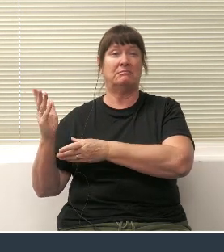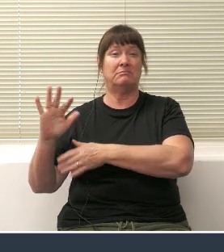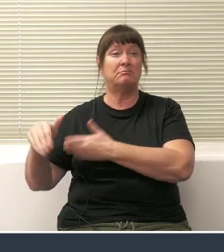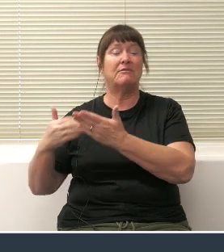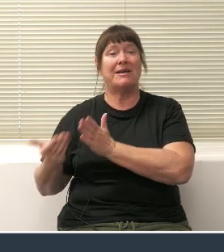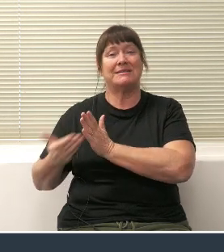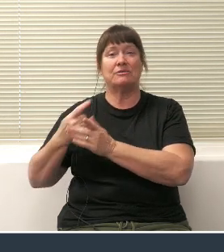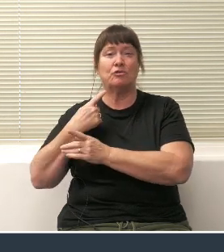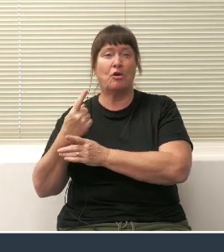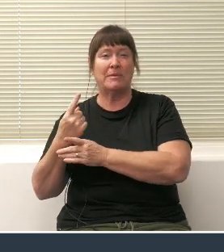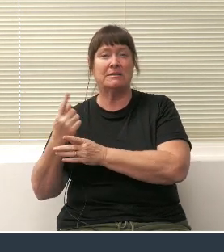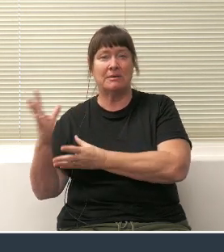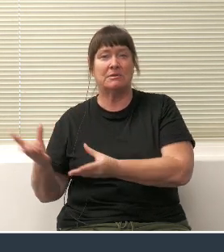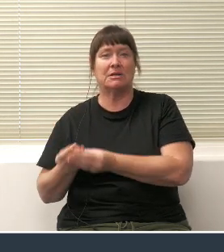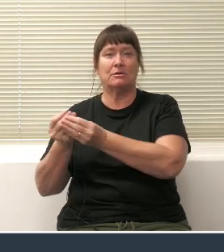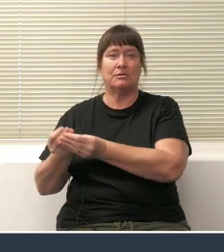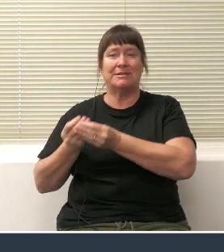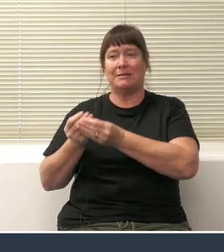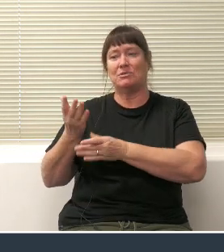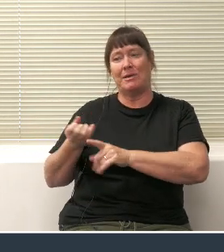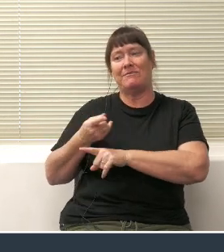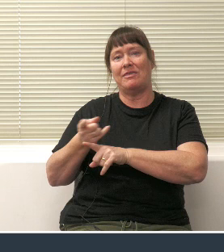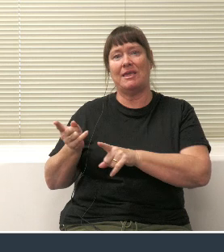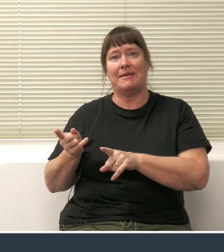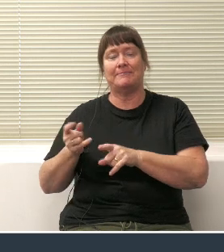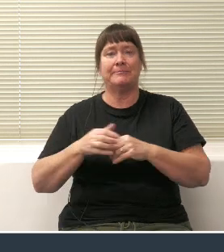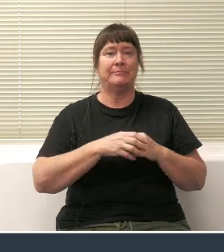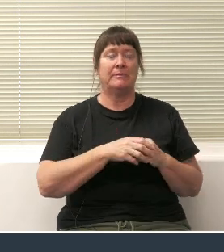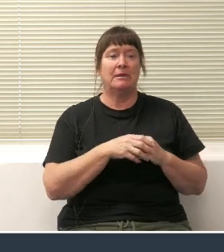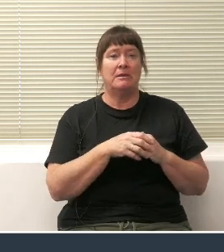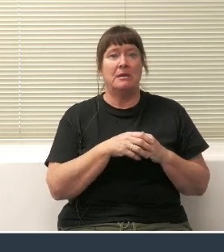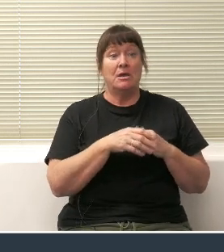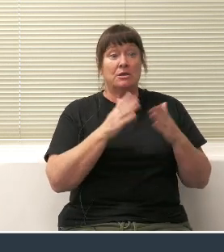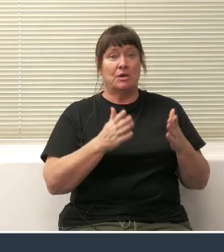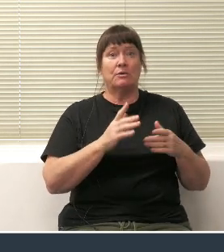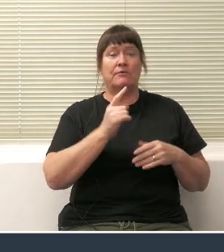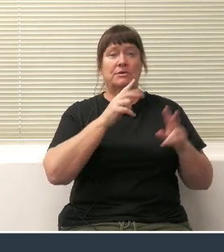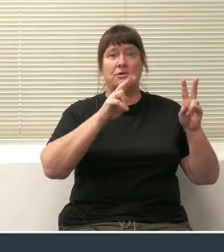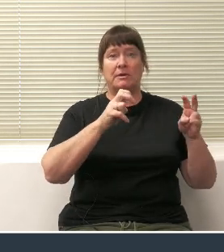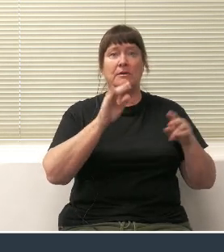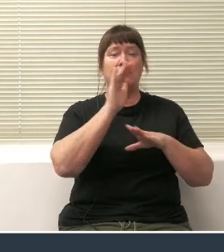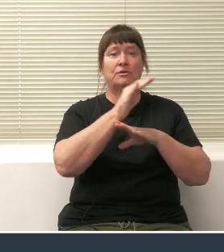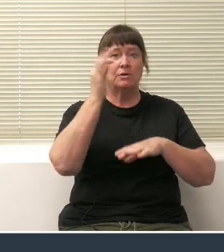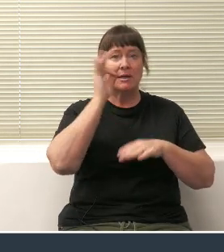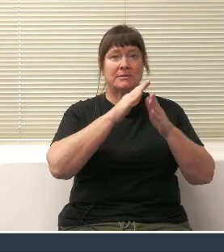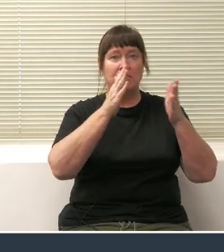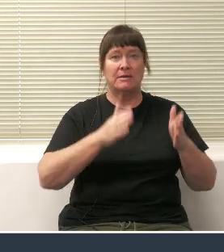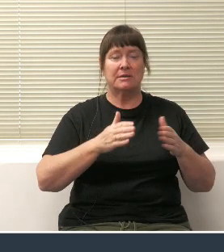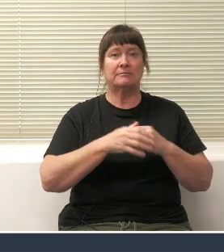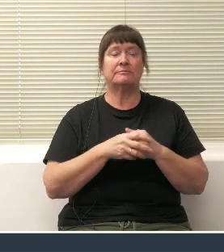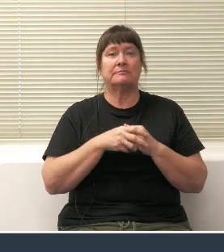Virgil mentioned were made through the submissions. So first topic, the future of council housing.